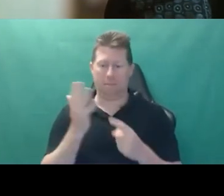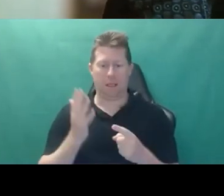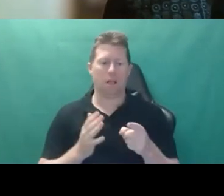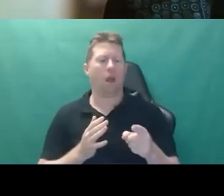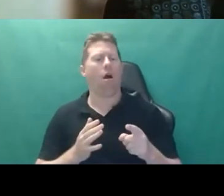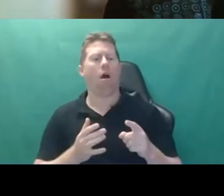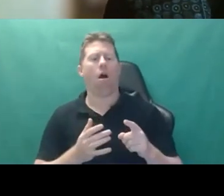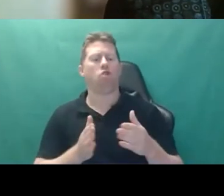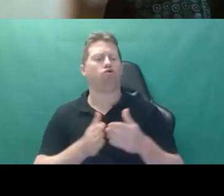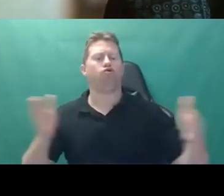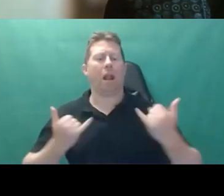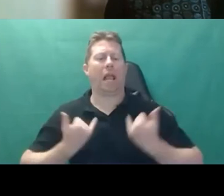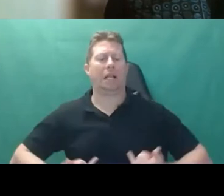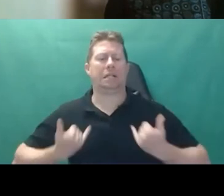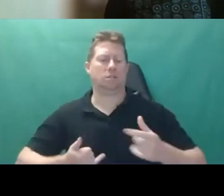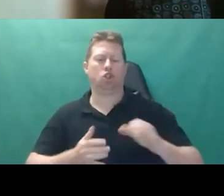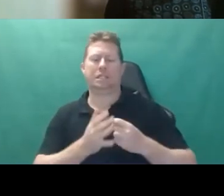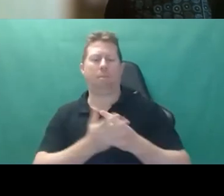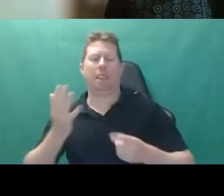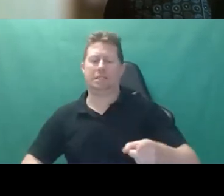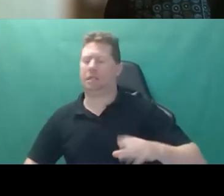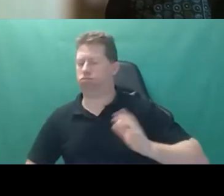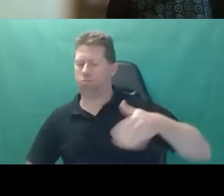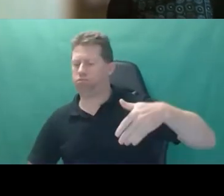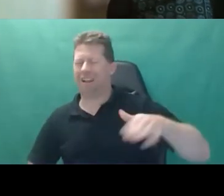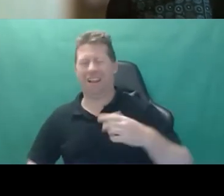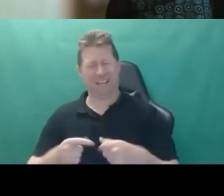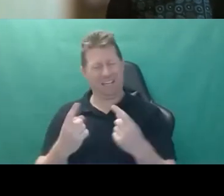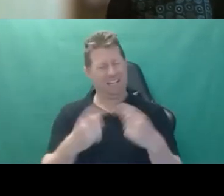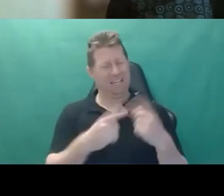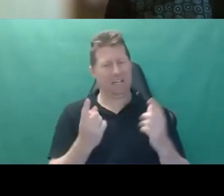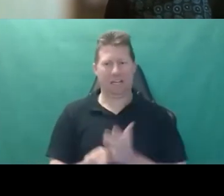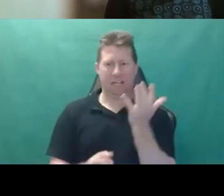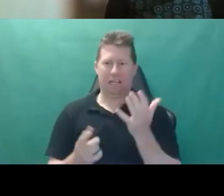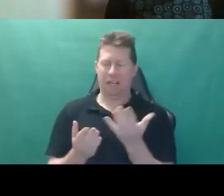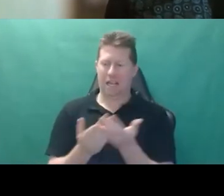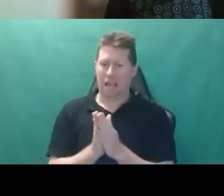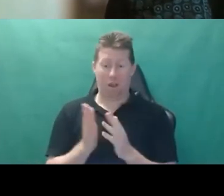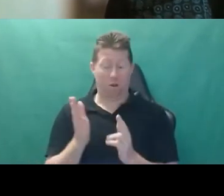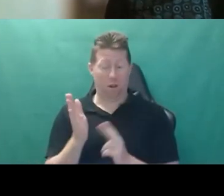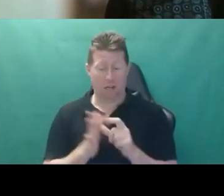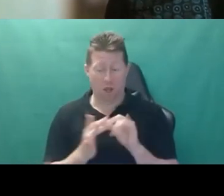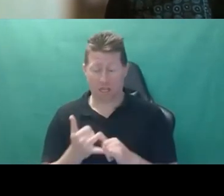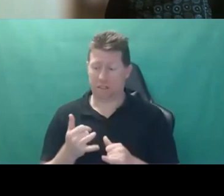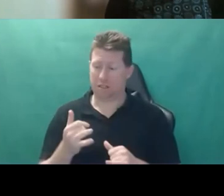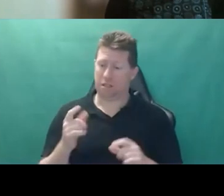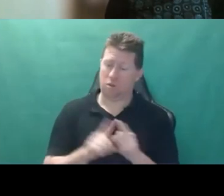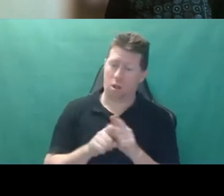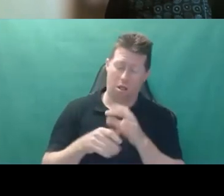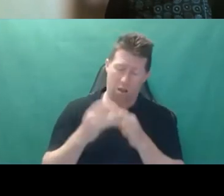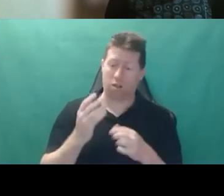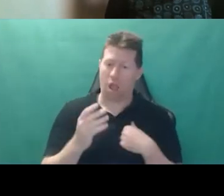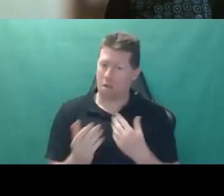I think that's a really important question, um, particularly as social policy tightens up around categorizations of disability. So I'd like to actually